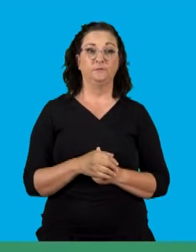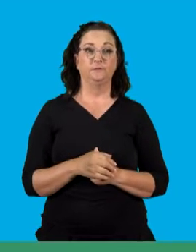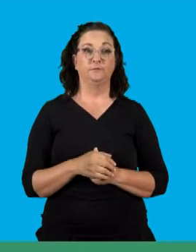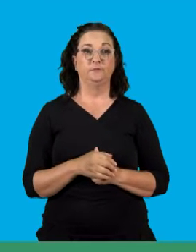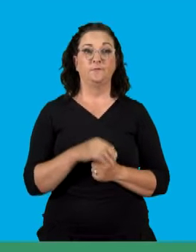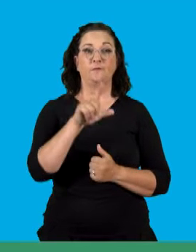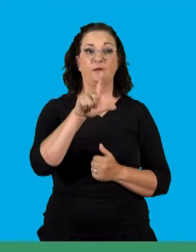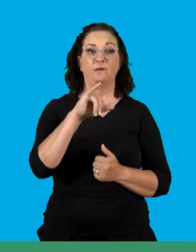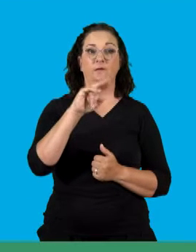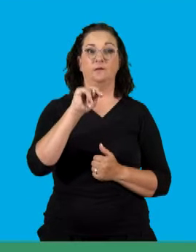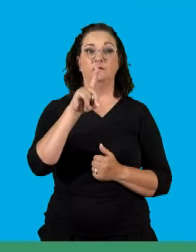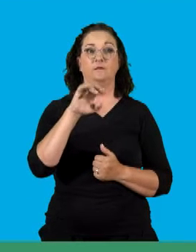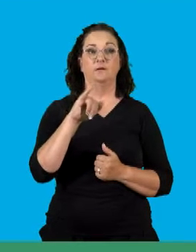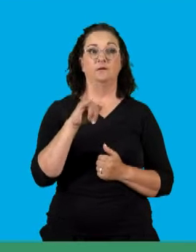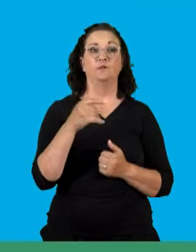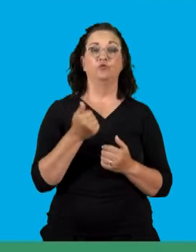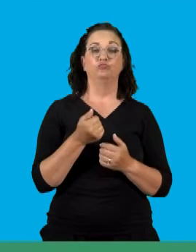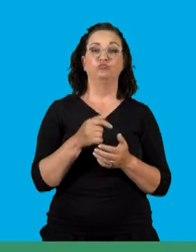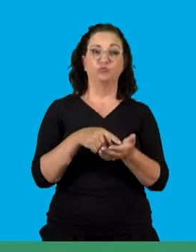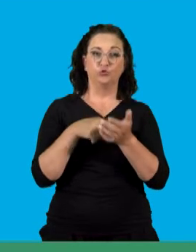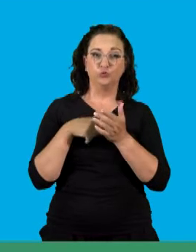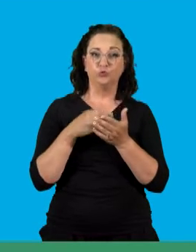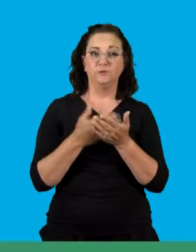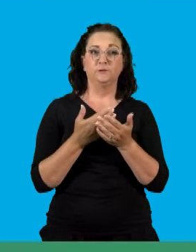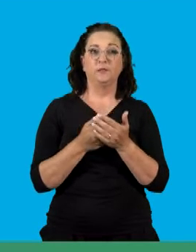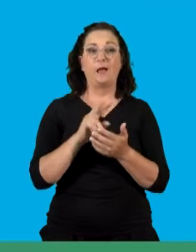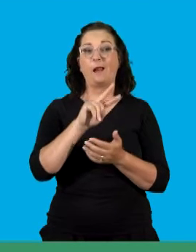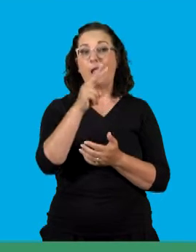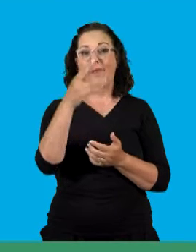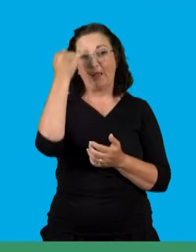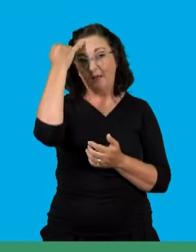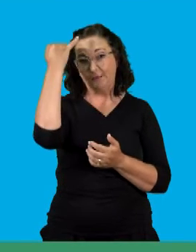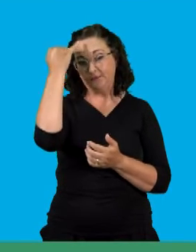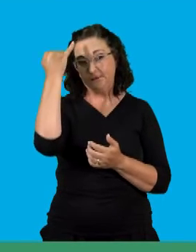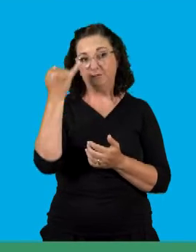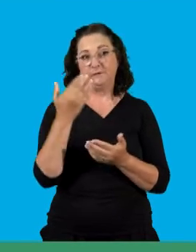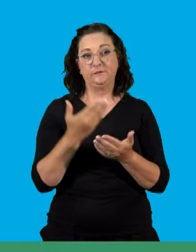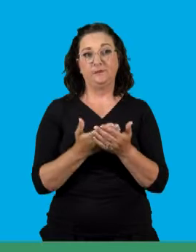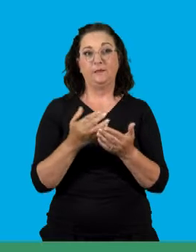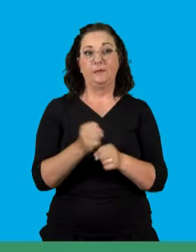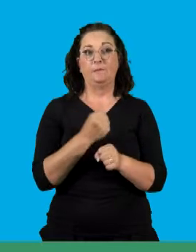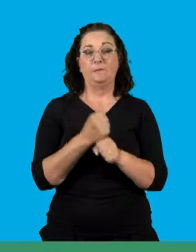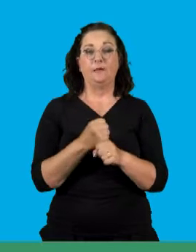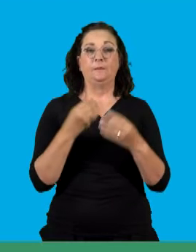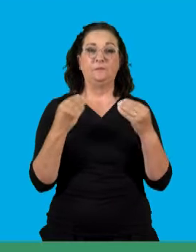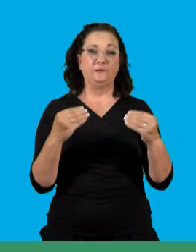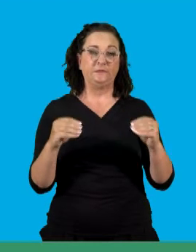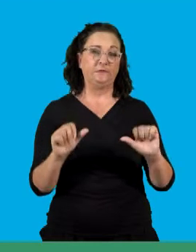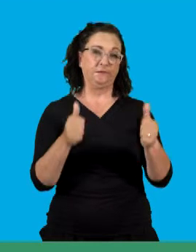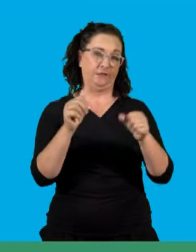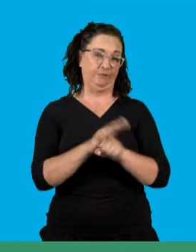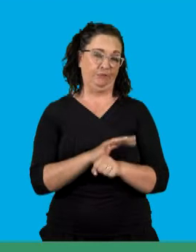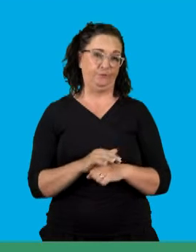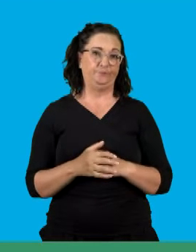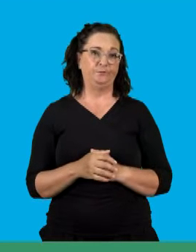Lindy requested her potential employees to suggest other ideas that can make her new business